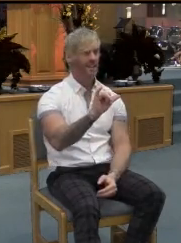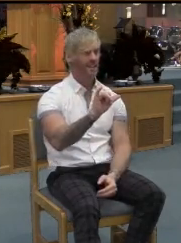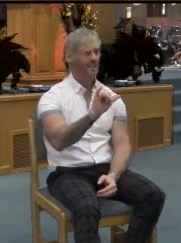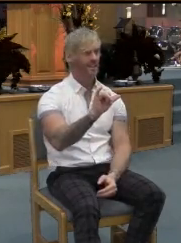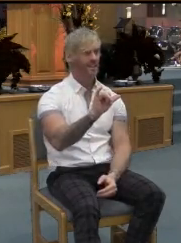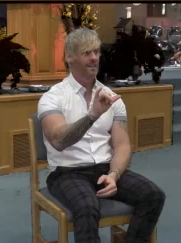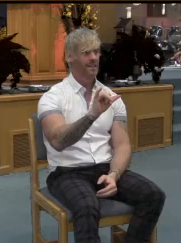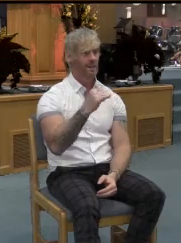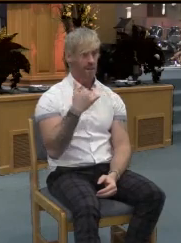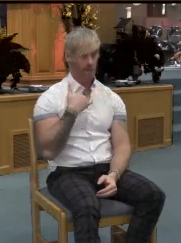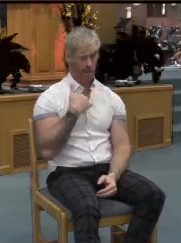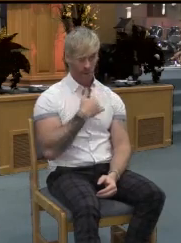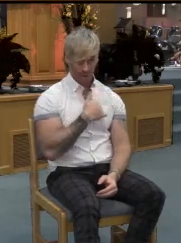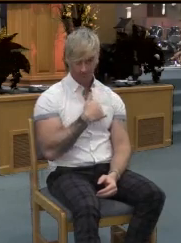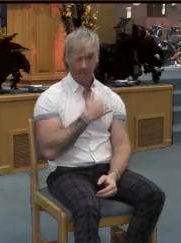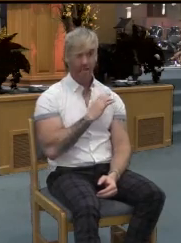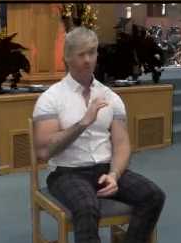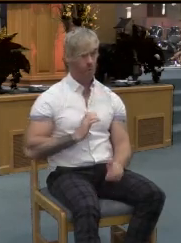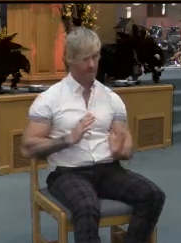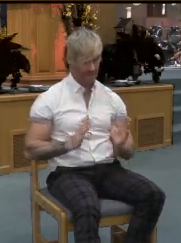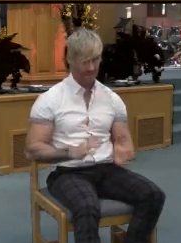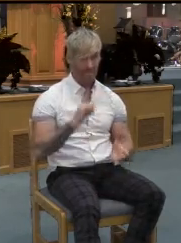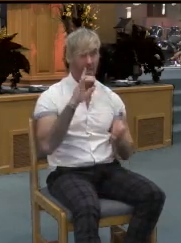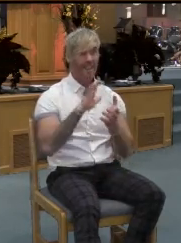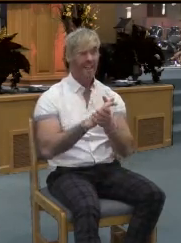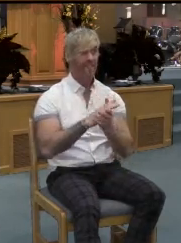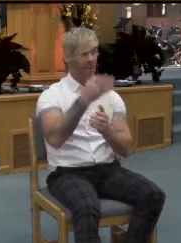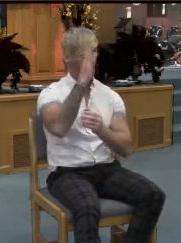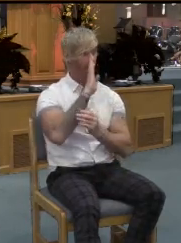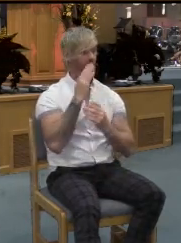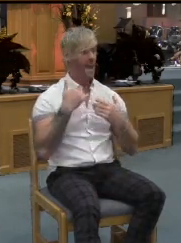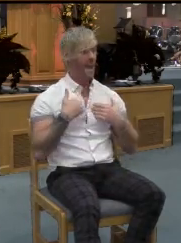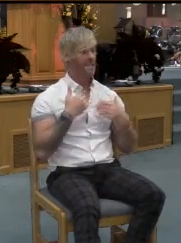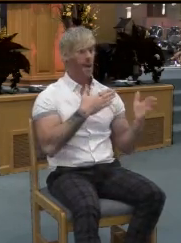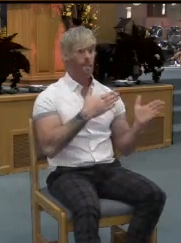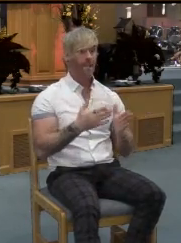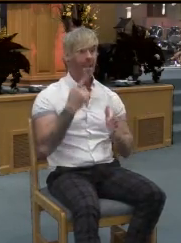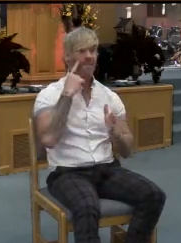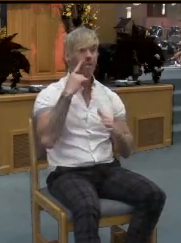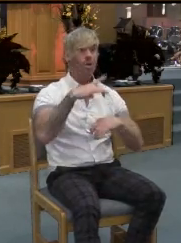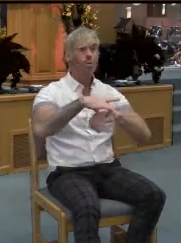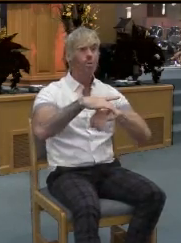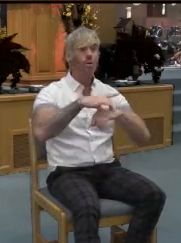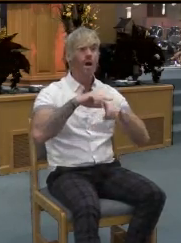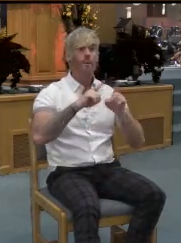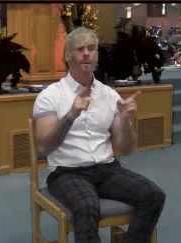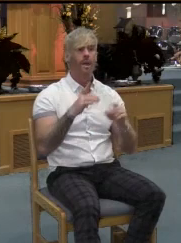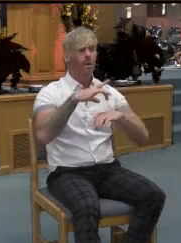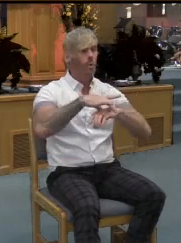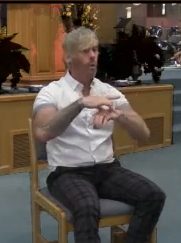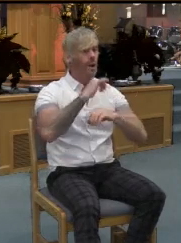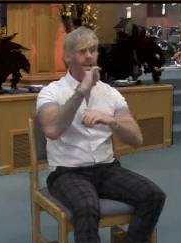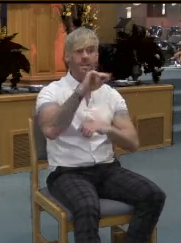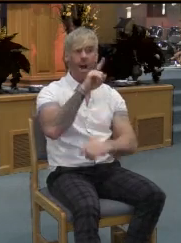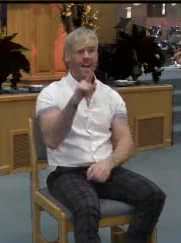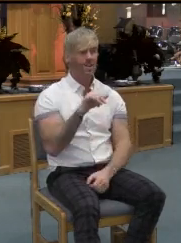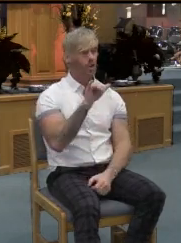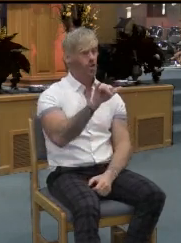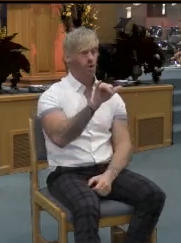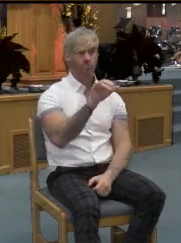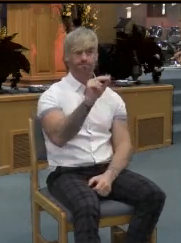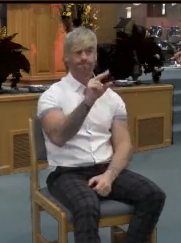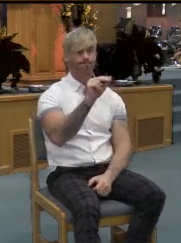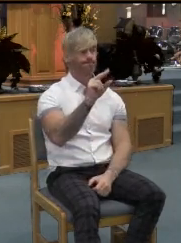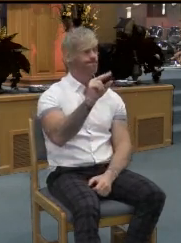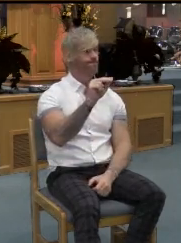do believe that God has a plan for this world, but this world will not be eternal. This